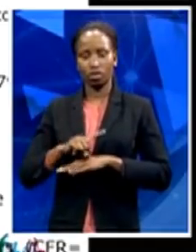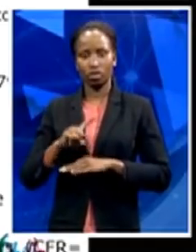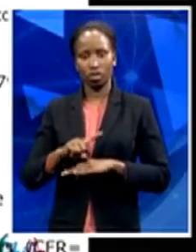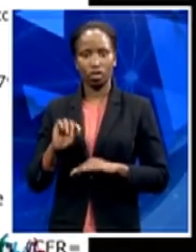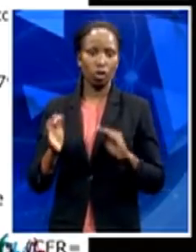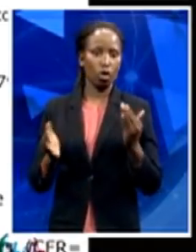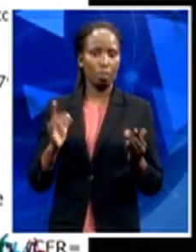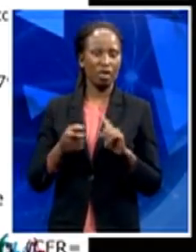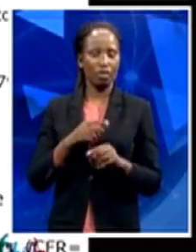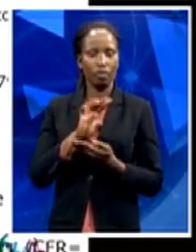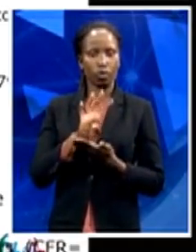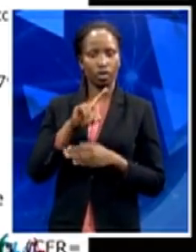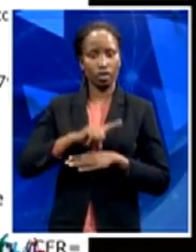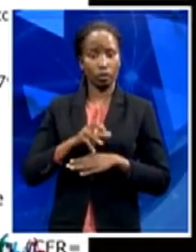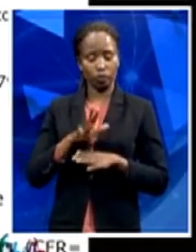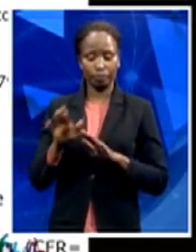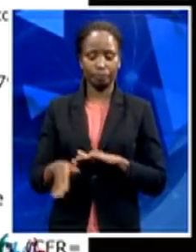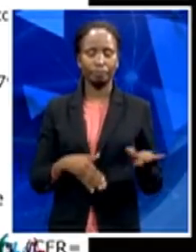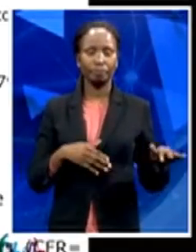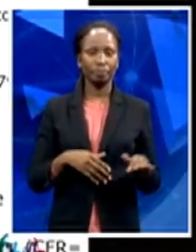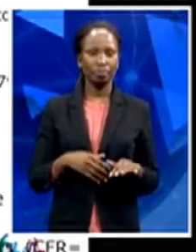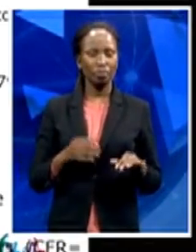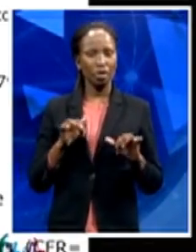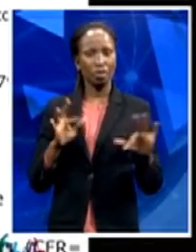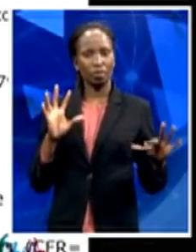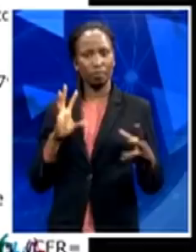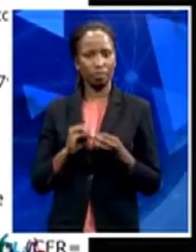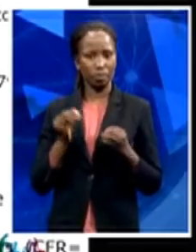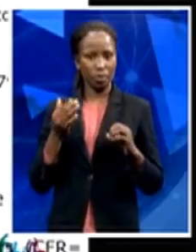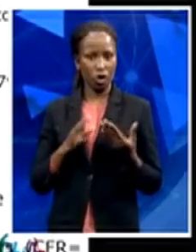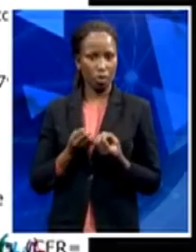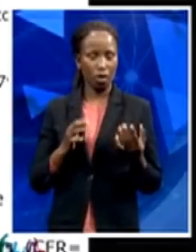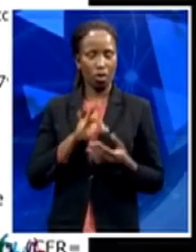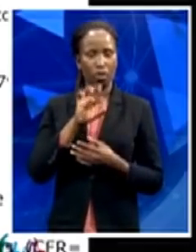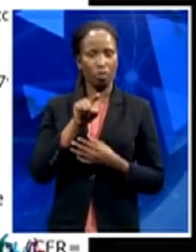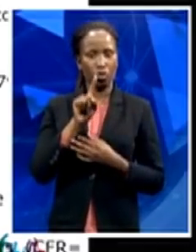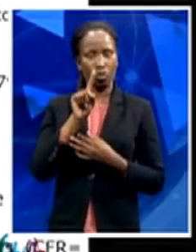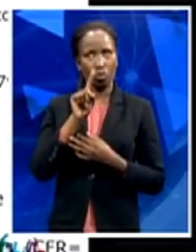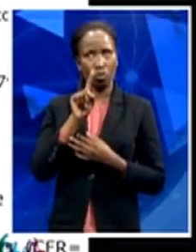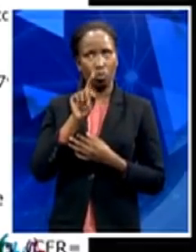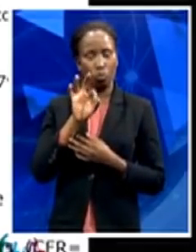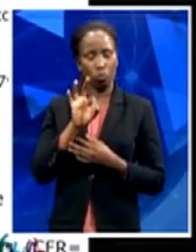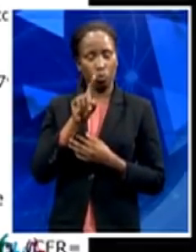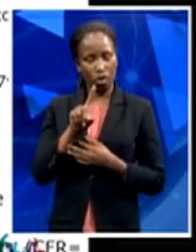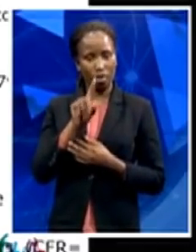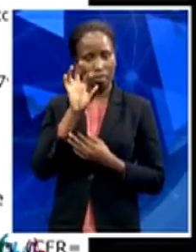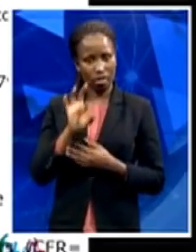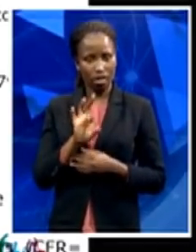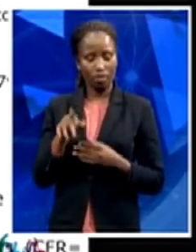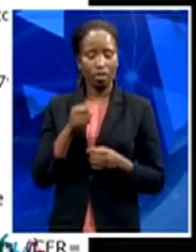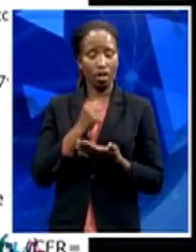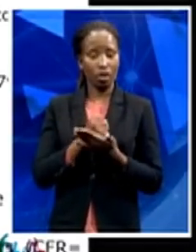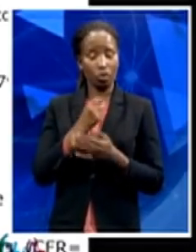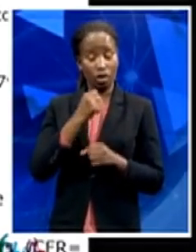fatality ratio is 3.31%. And then Eastern Cape, Gauteng, and KwaZulu-Natal and Western Cape